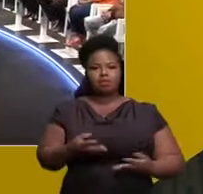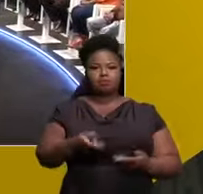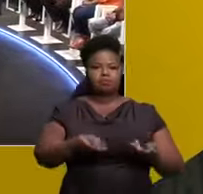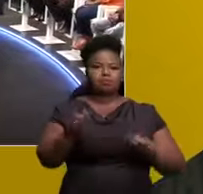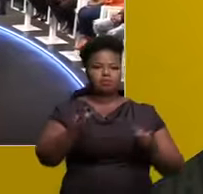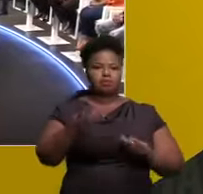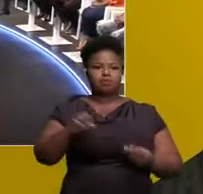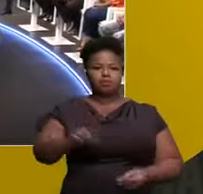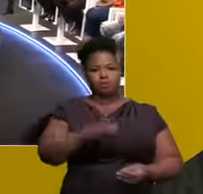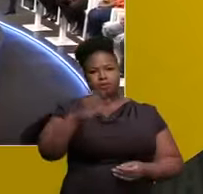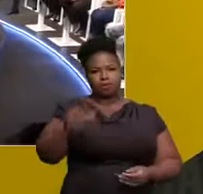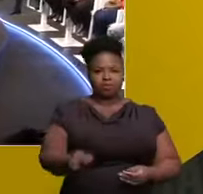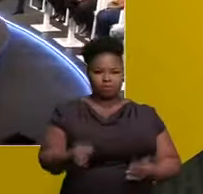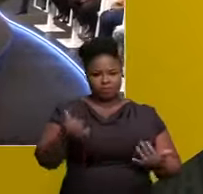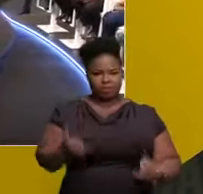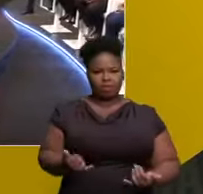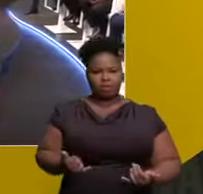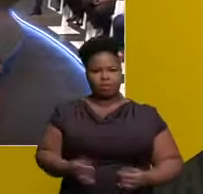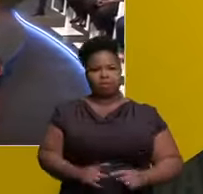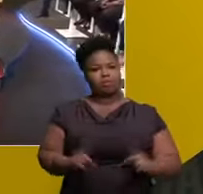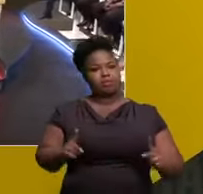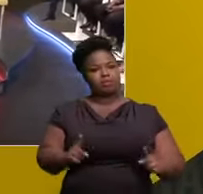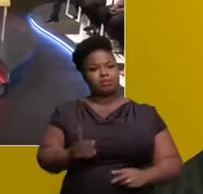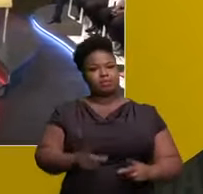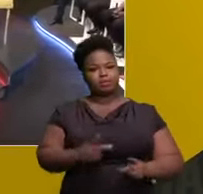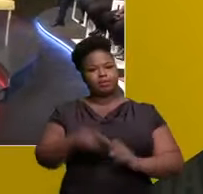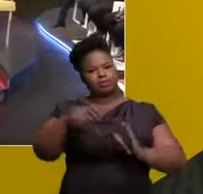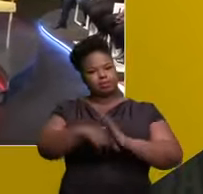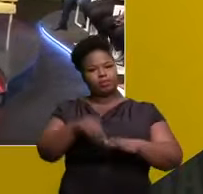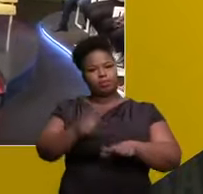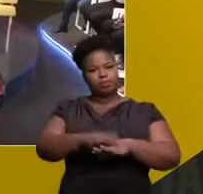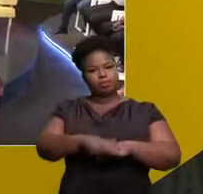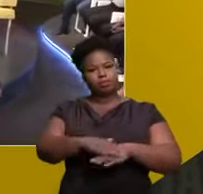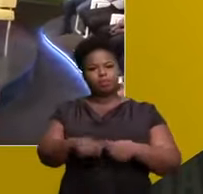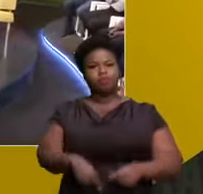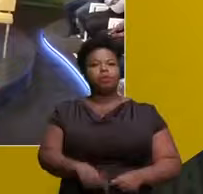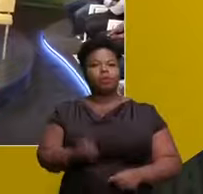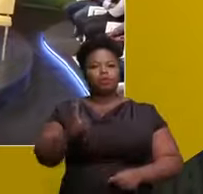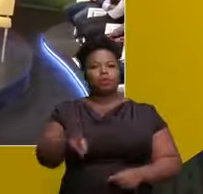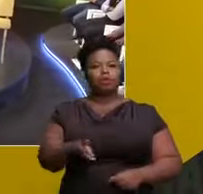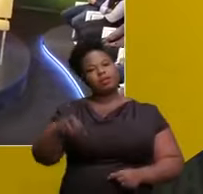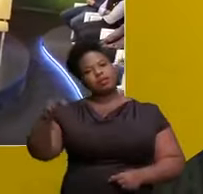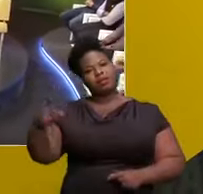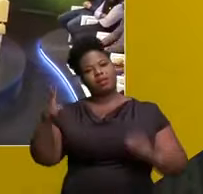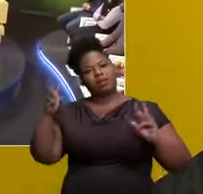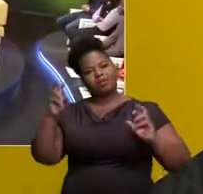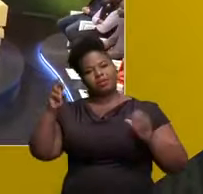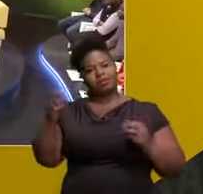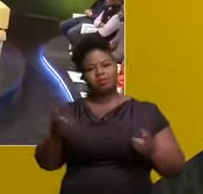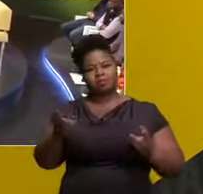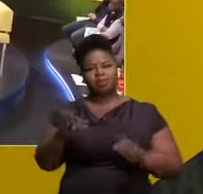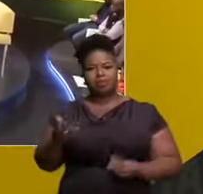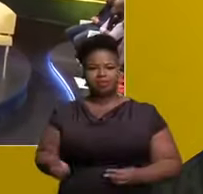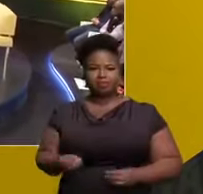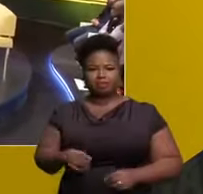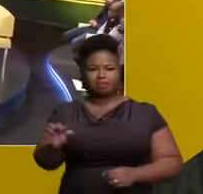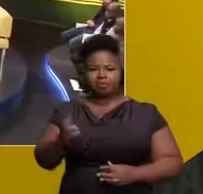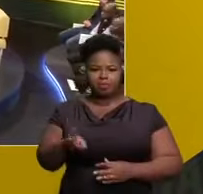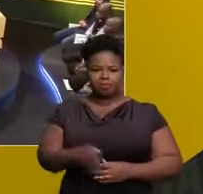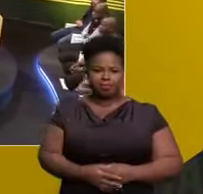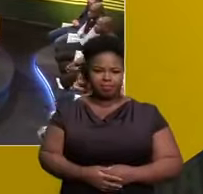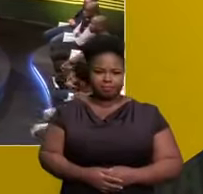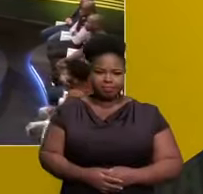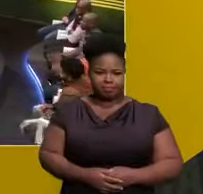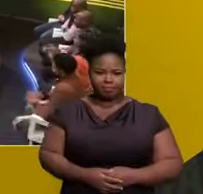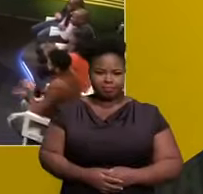are living right now in the current economic state. But we're going to be talking a little bit more about that and some of the other issues that people have in the country. Please do stay with us.